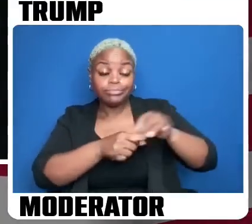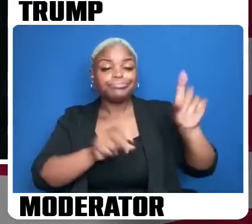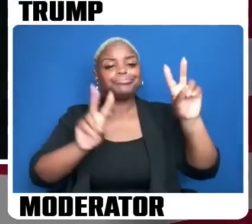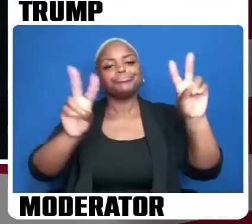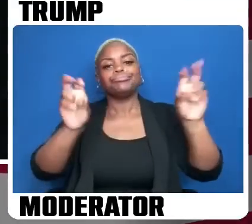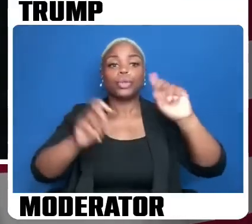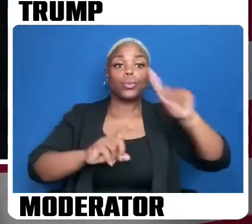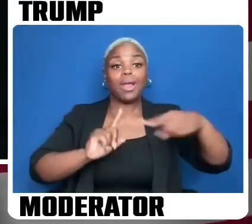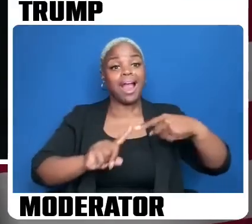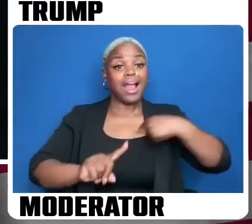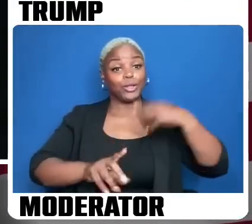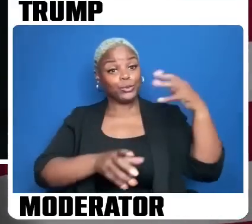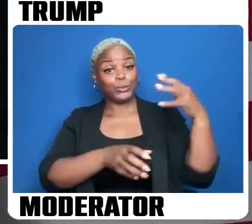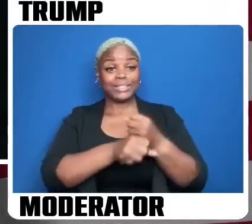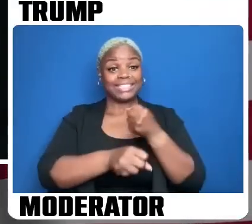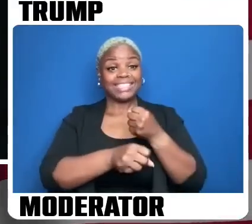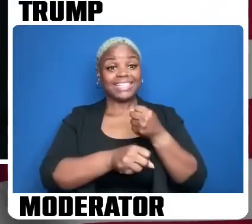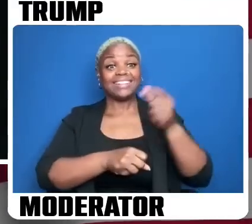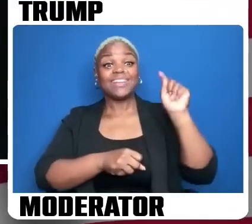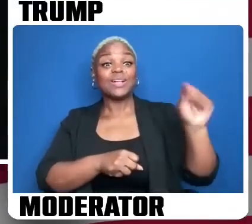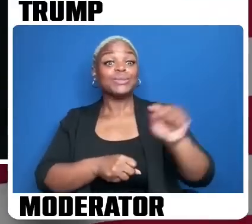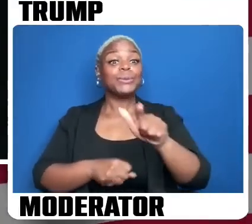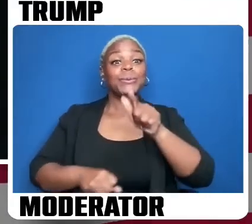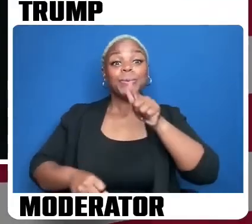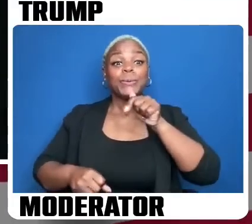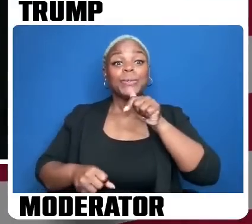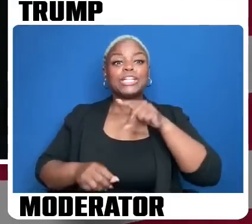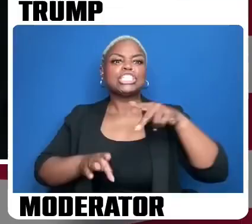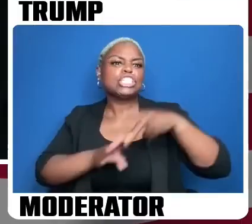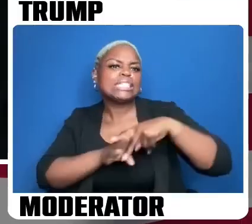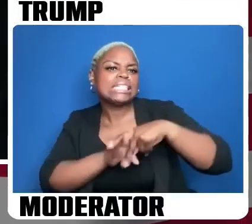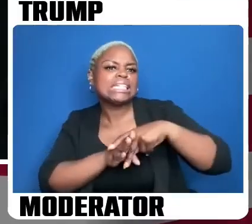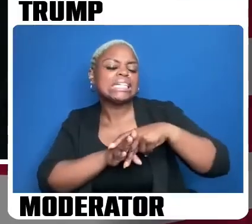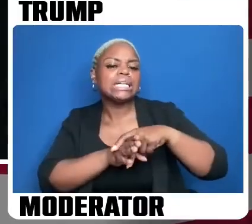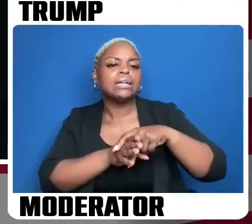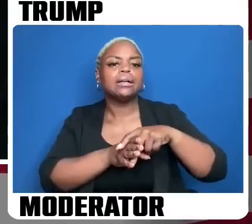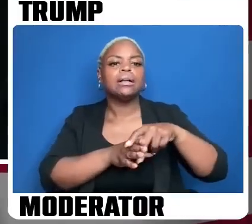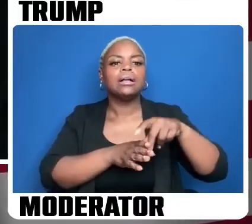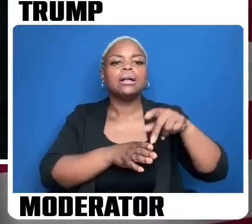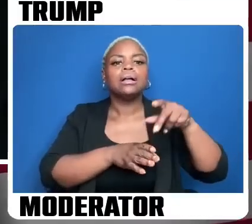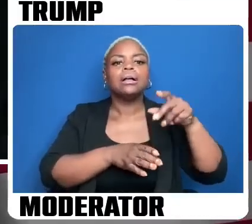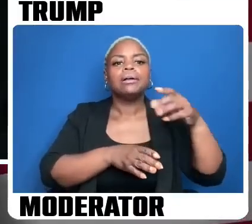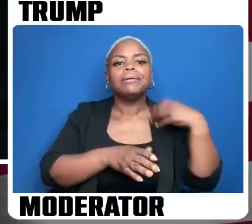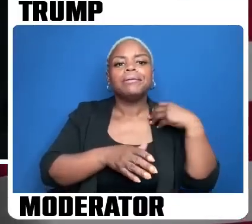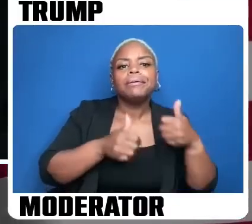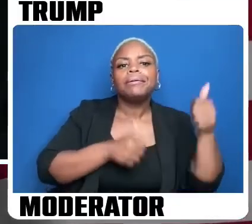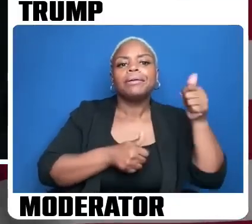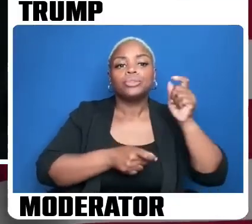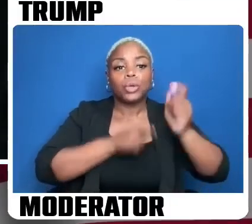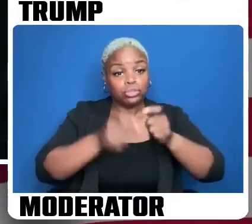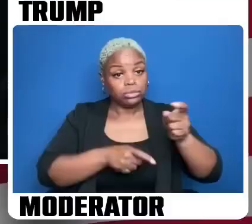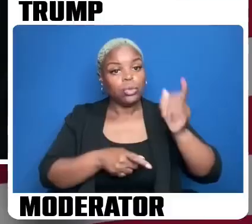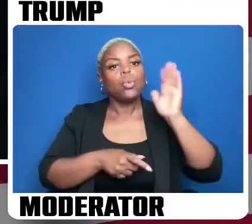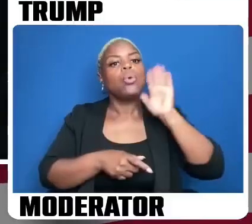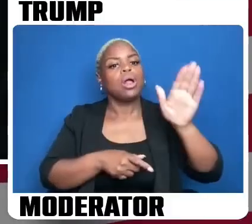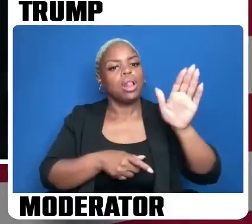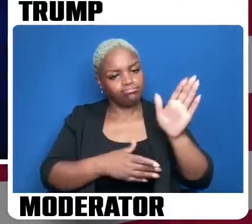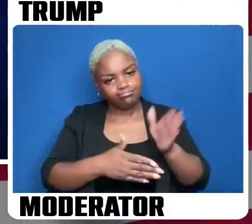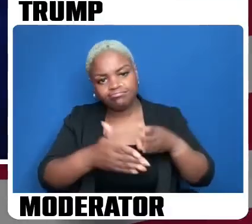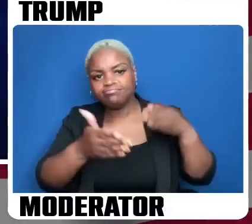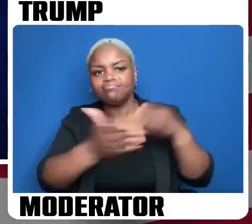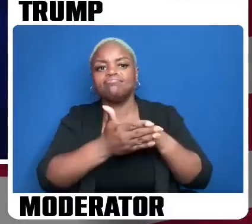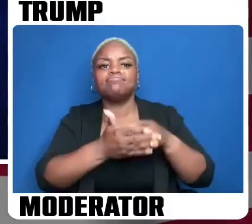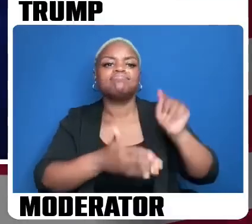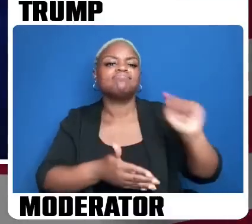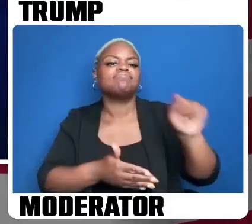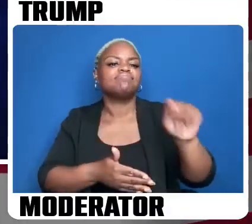lists donors, voters, election officials, he says will be prosecuted to the fullest extent of the law, which will include long-term prison sentences.